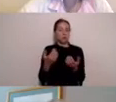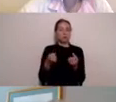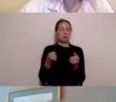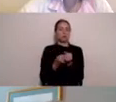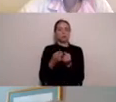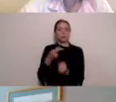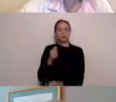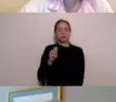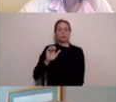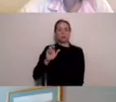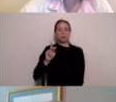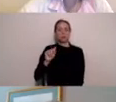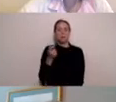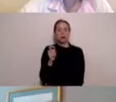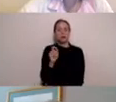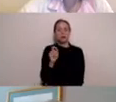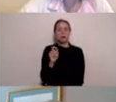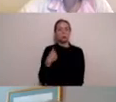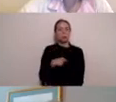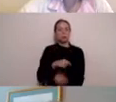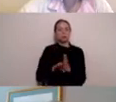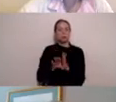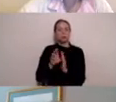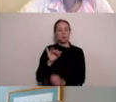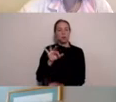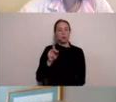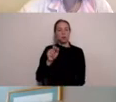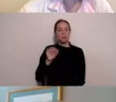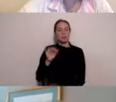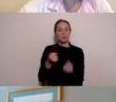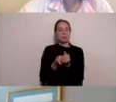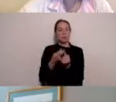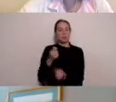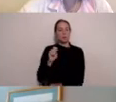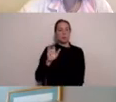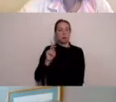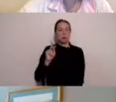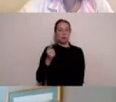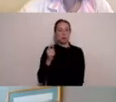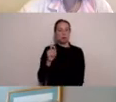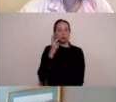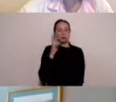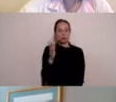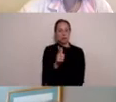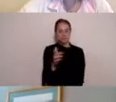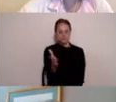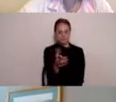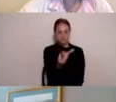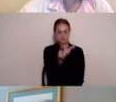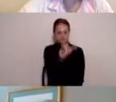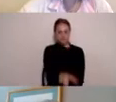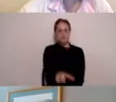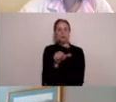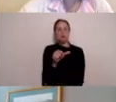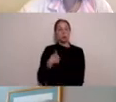packages. So we developed a COVID-19 support package, which you see on the left, and launched that.